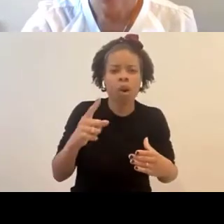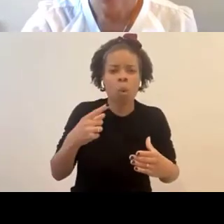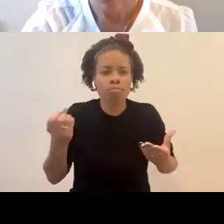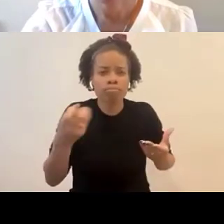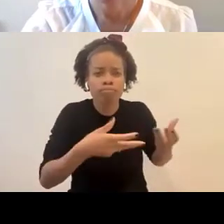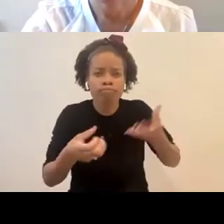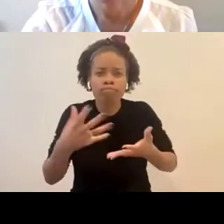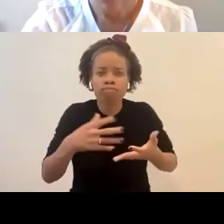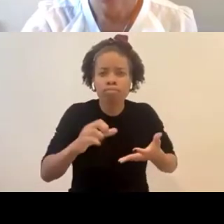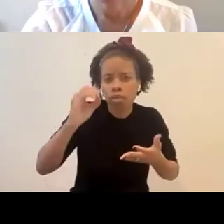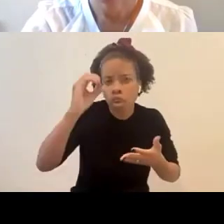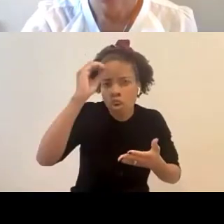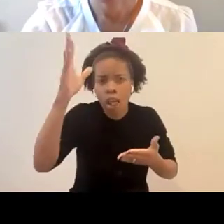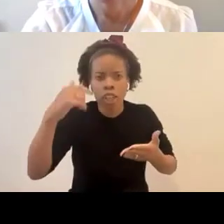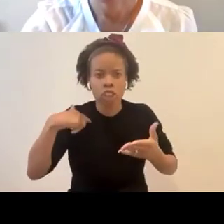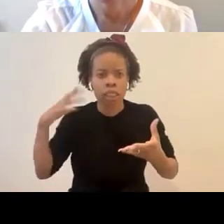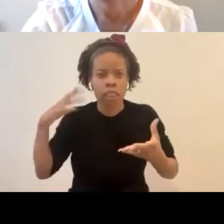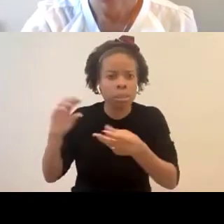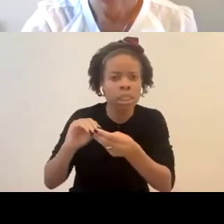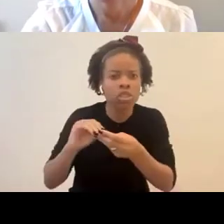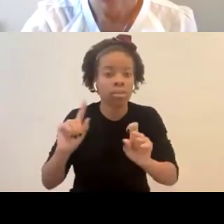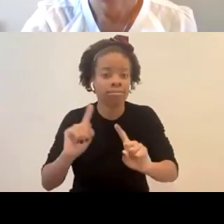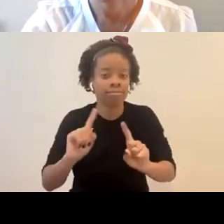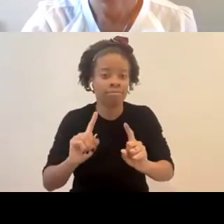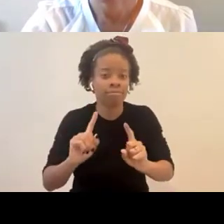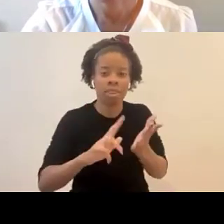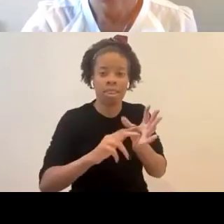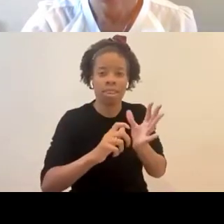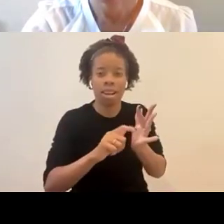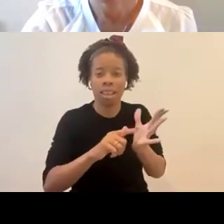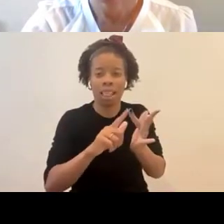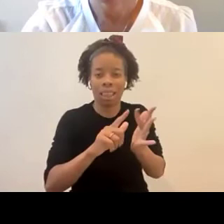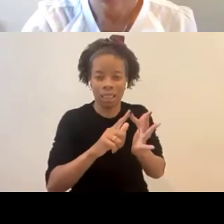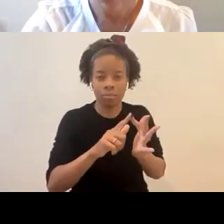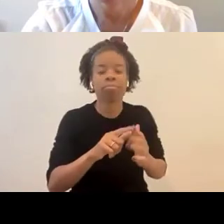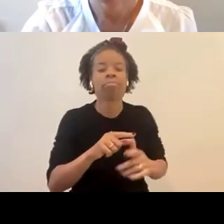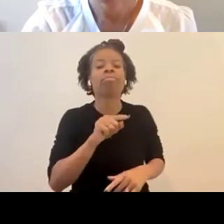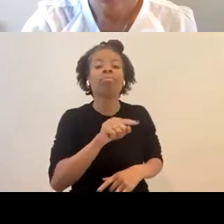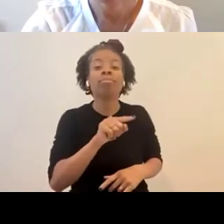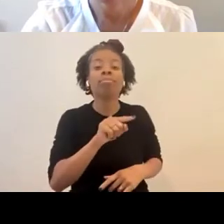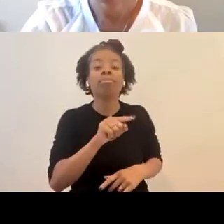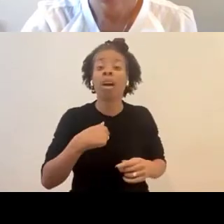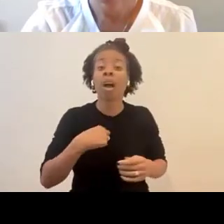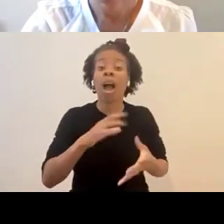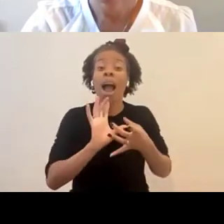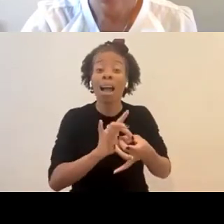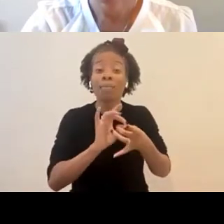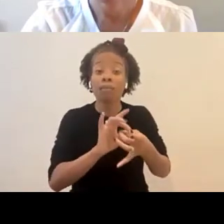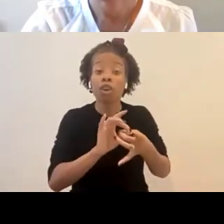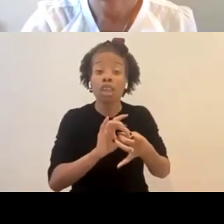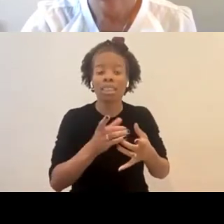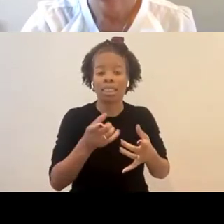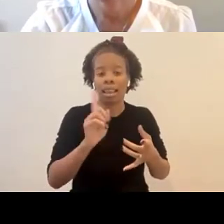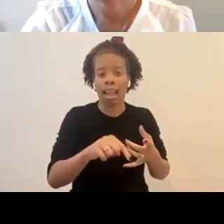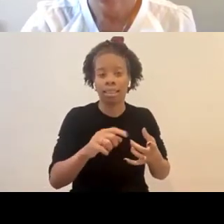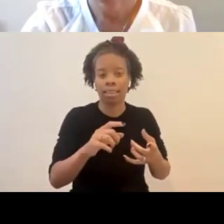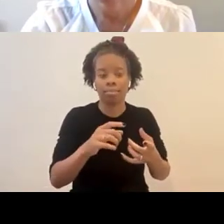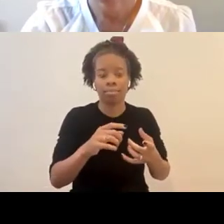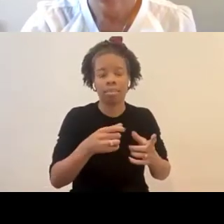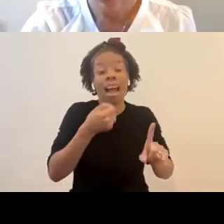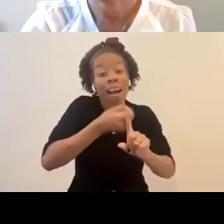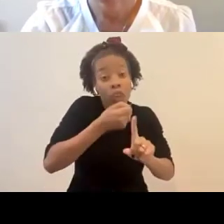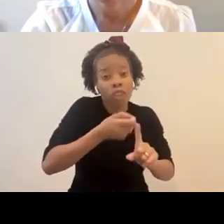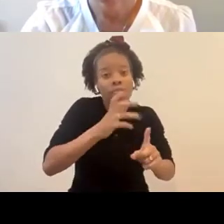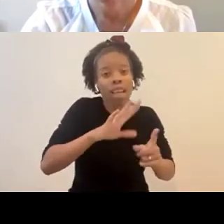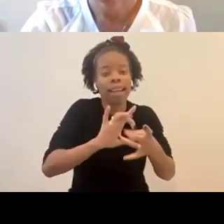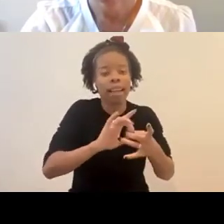us. First, Natalie Larton is an advocacy and engagement manager at IIED, and I hope you